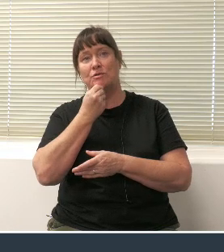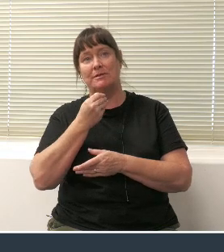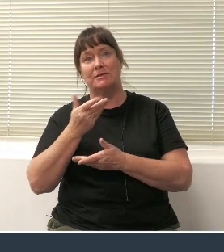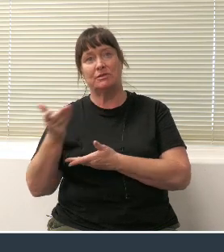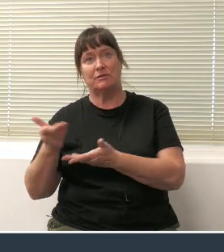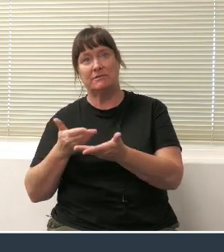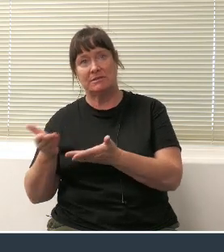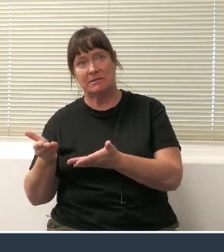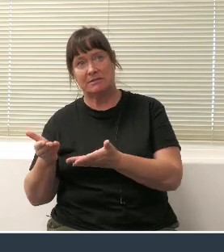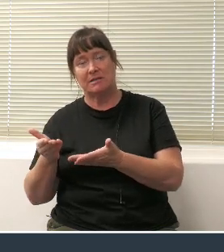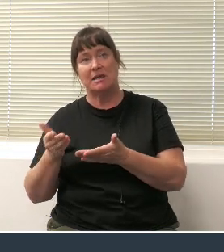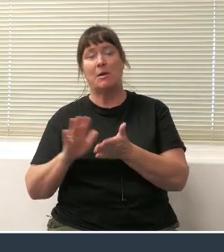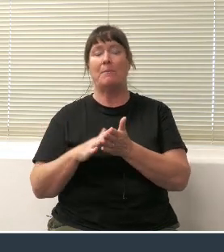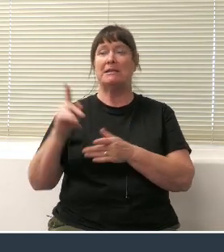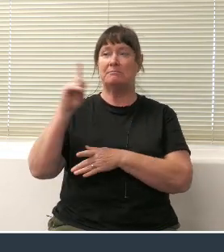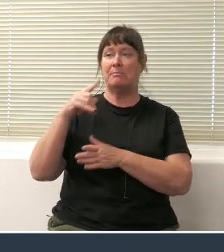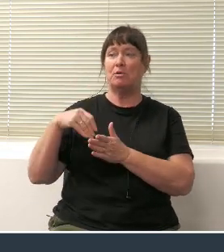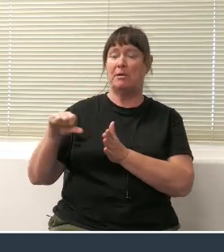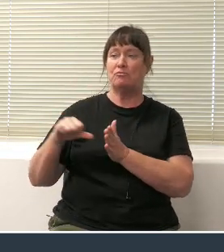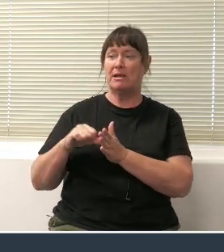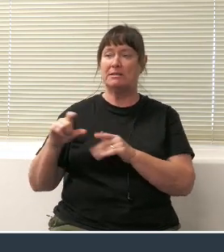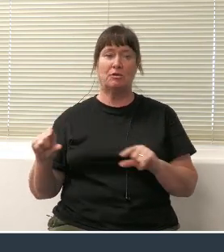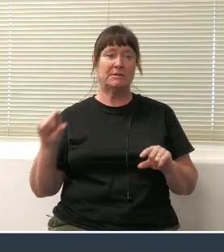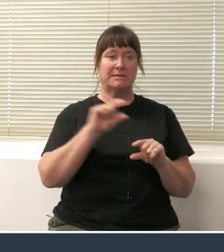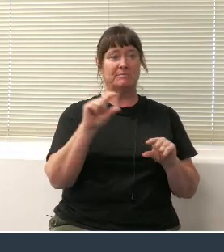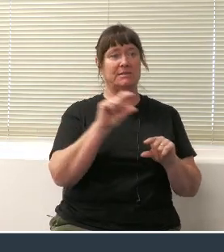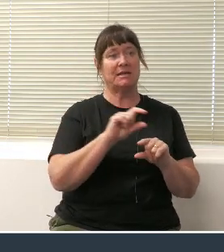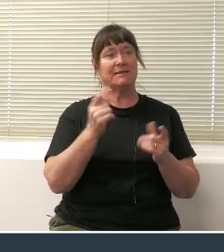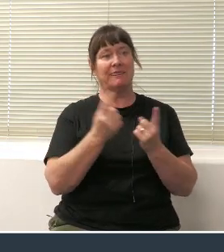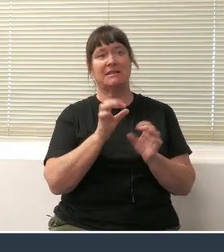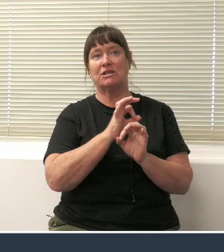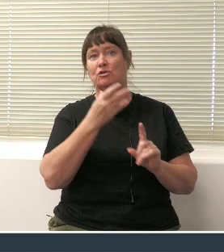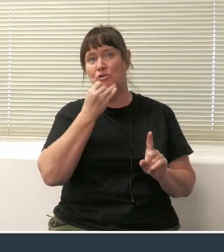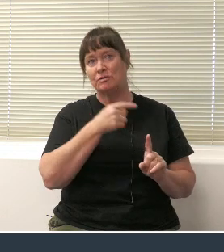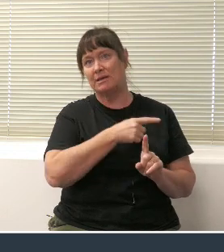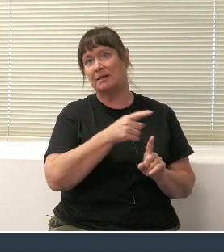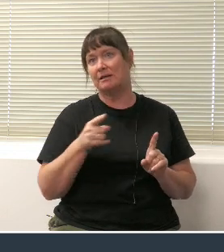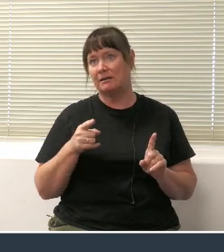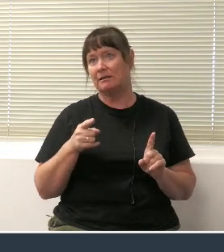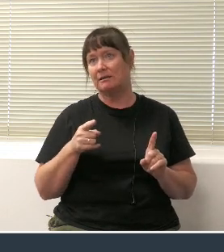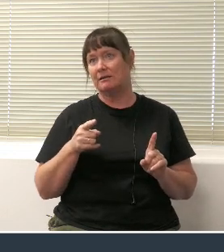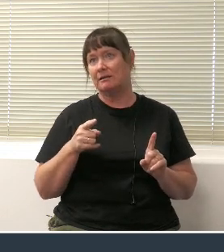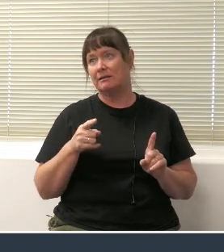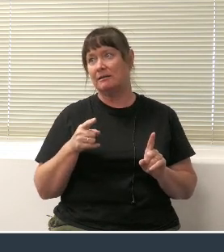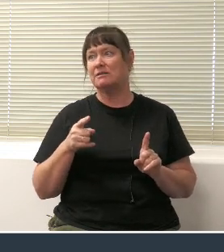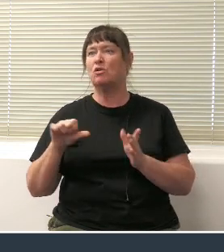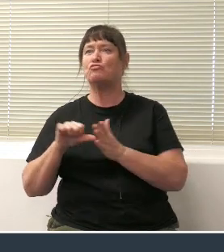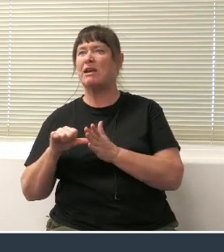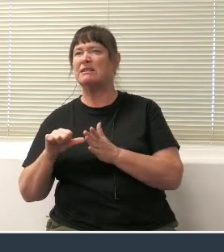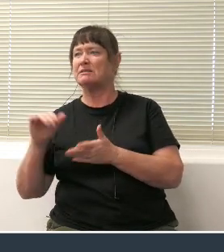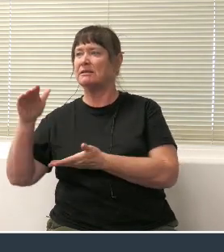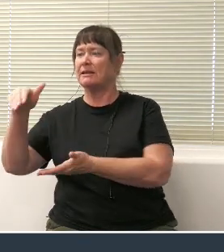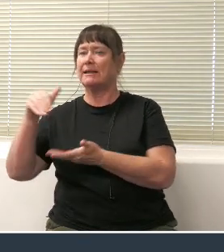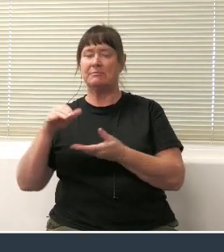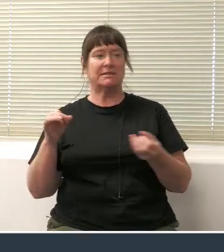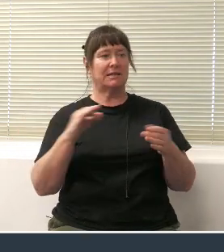Trying not to get ratepayers subsidising things they're not actually using is probably the principle here. So it's a general